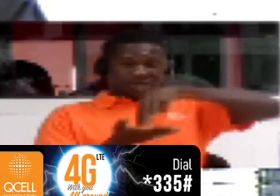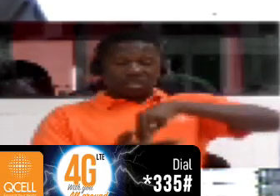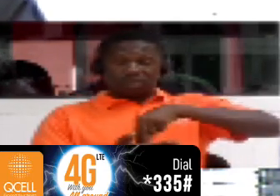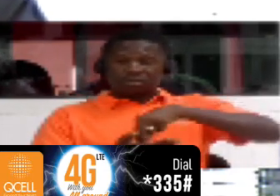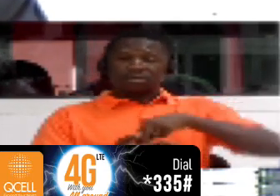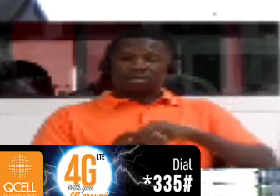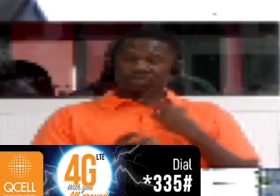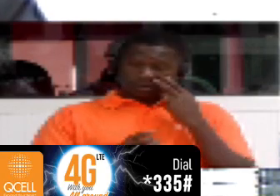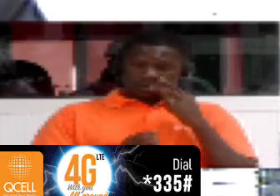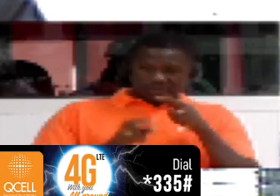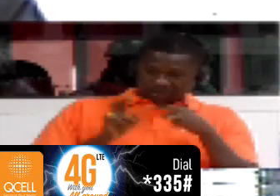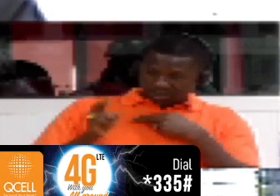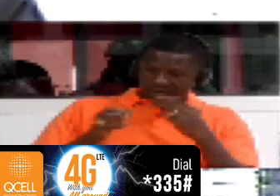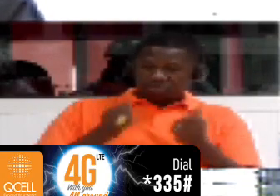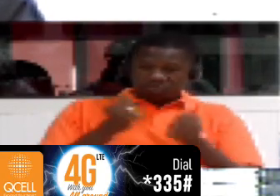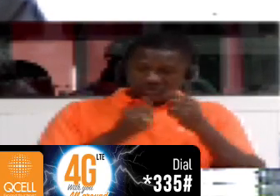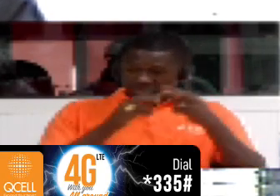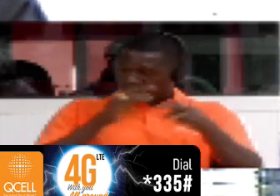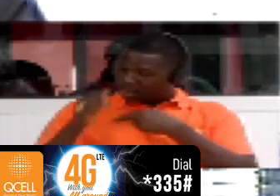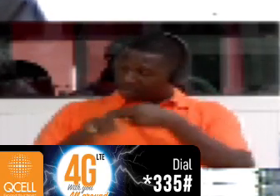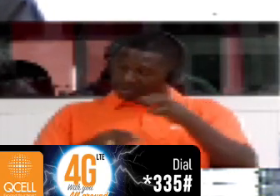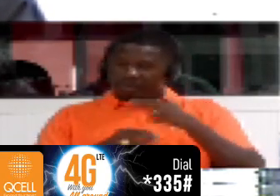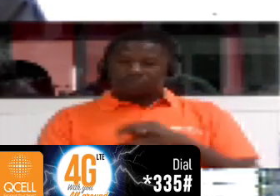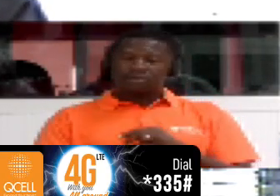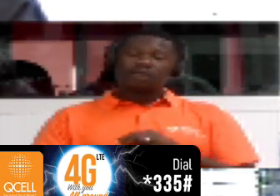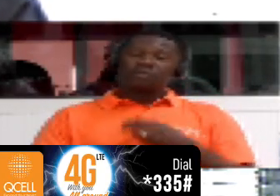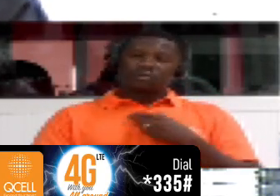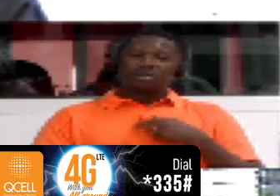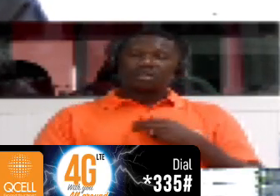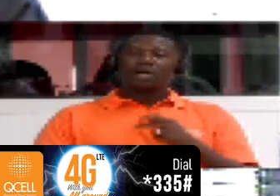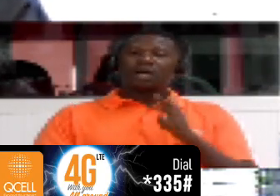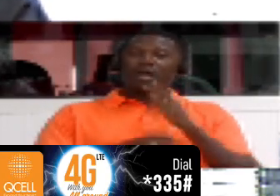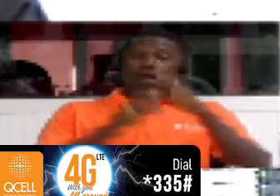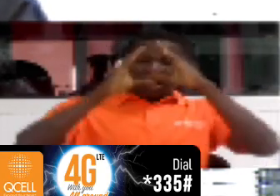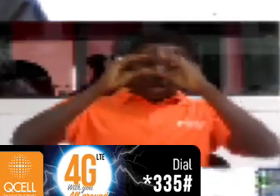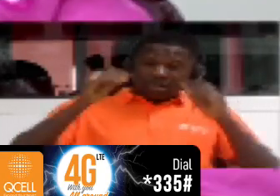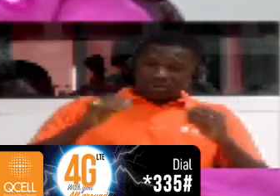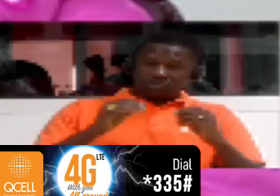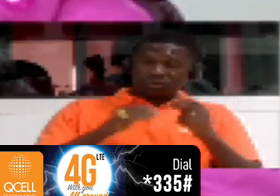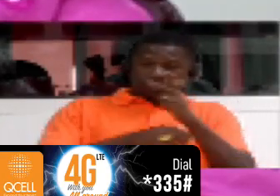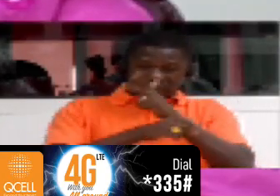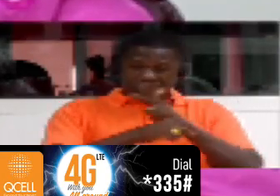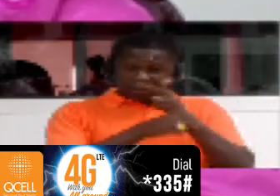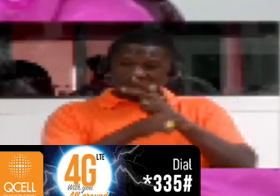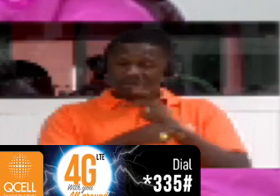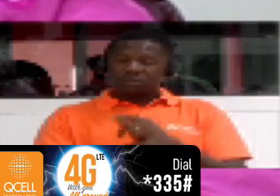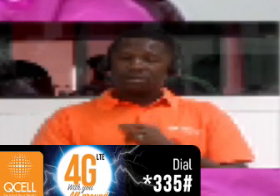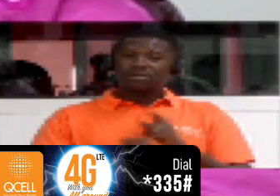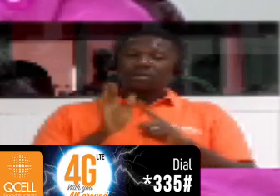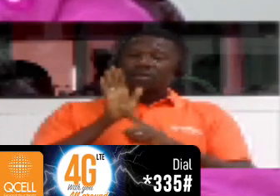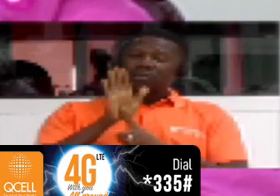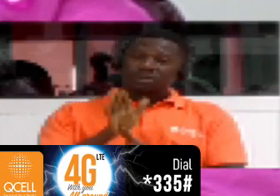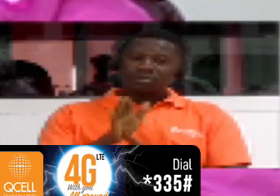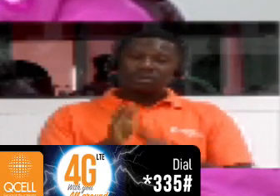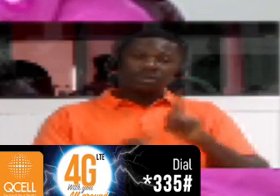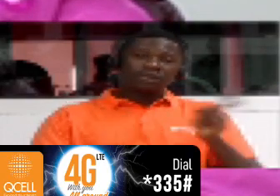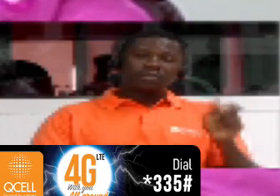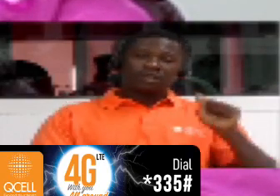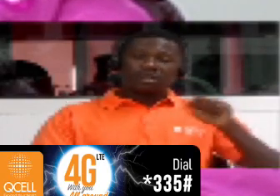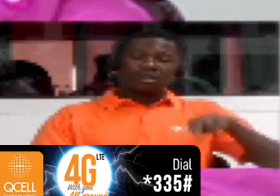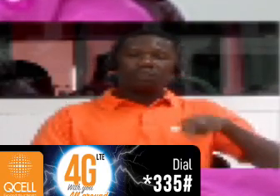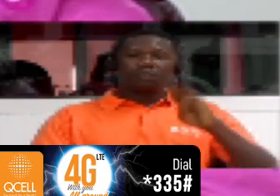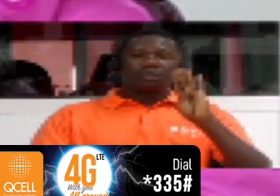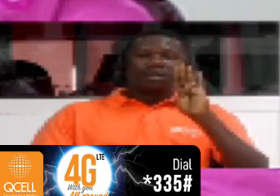also mount checkpoints. Kata residential guard fanan lale. We also conducted residential guards. Like Gambisara. Like